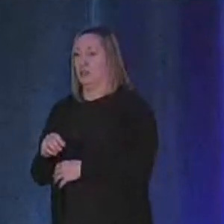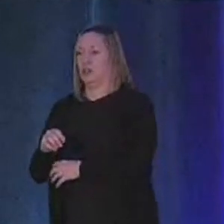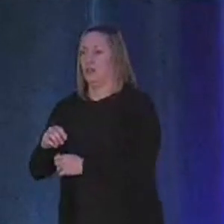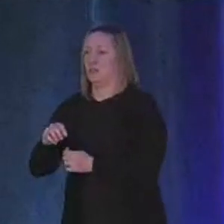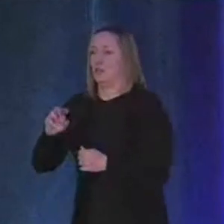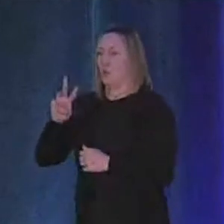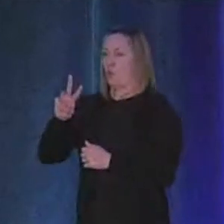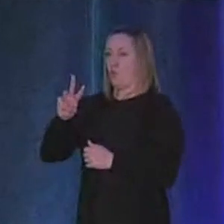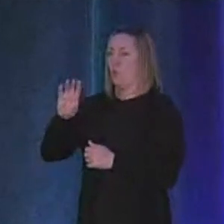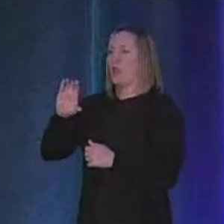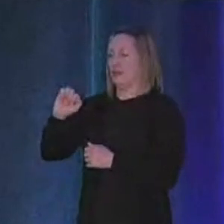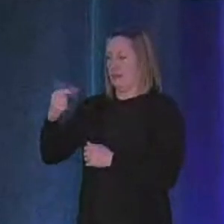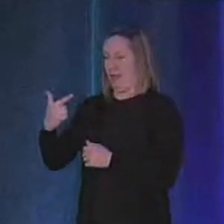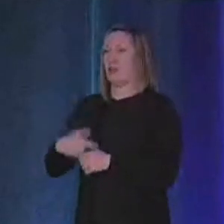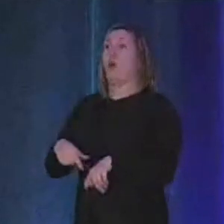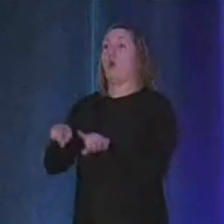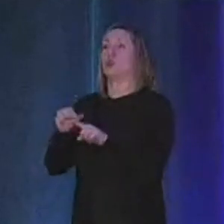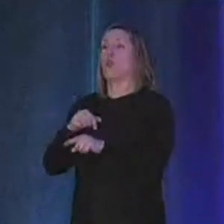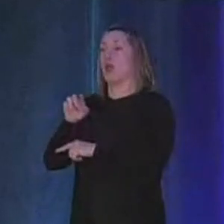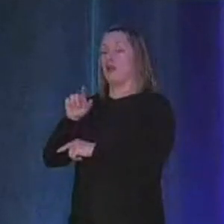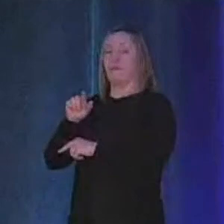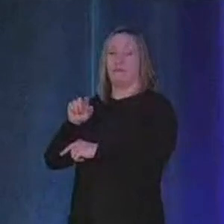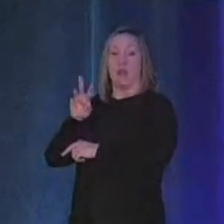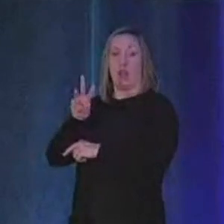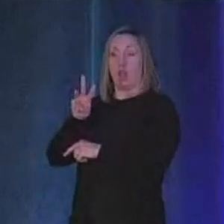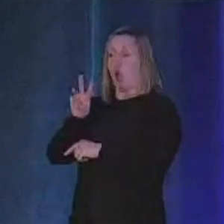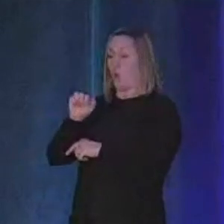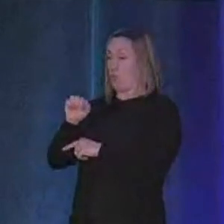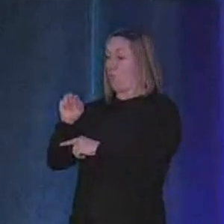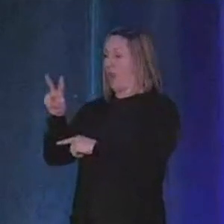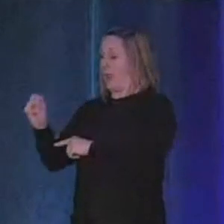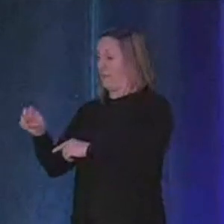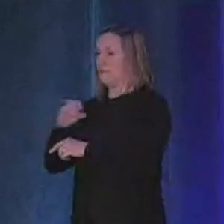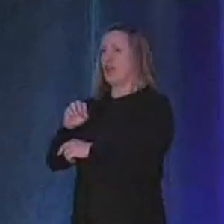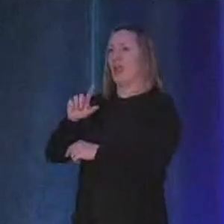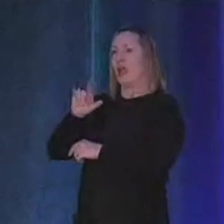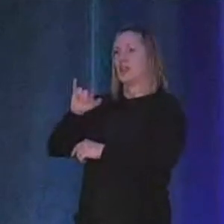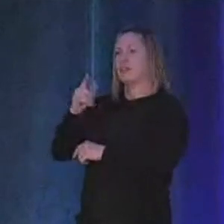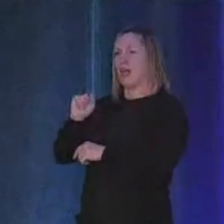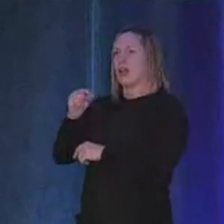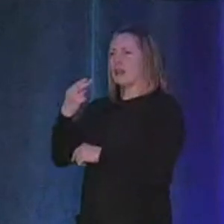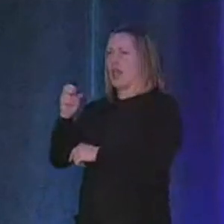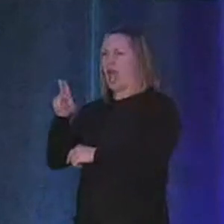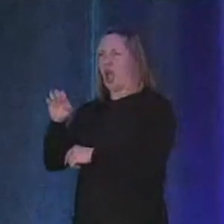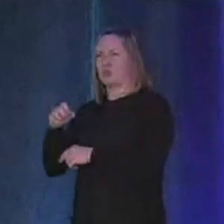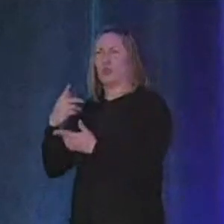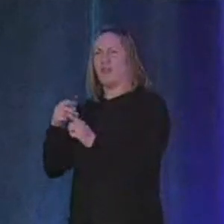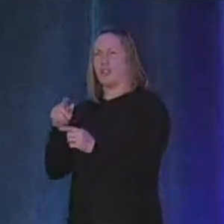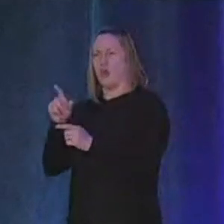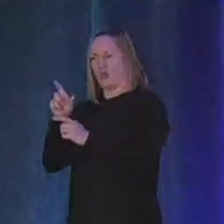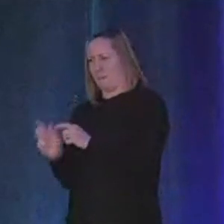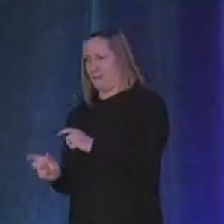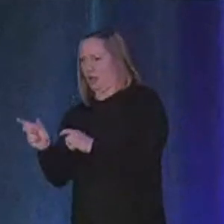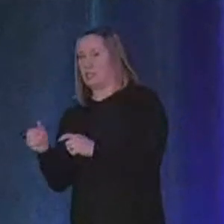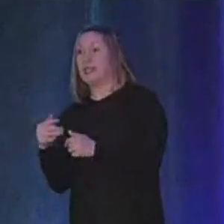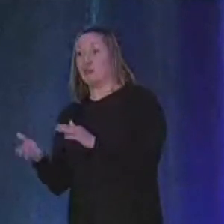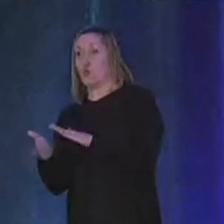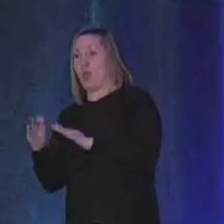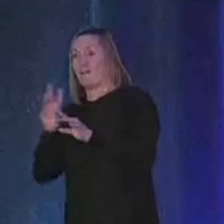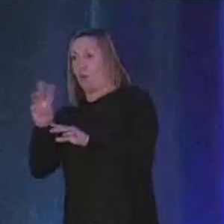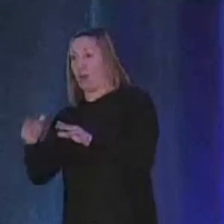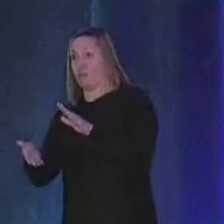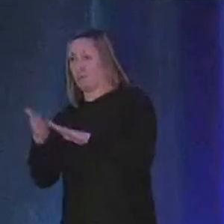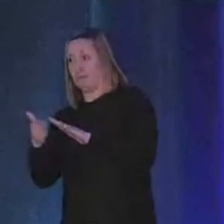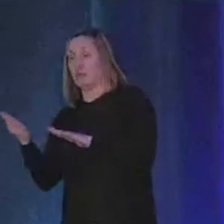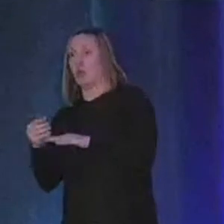You also have Wave and Lighthouse, which are more like Chrome plugins or whatever kind of browser plugins, where if you have a site running, you can hit a